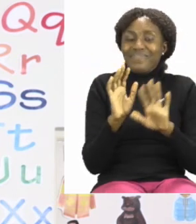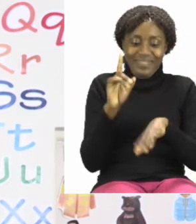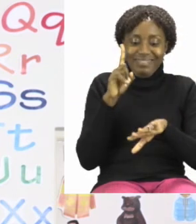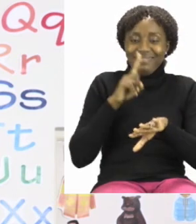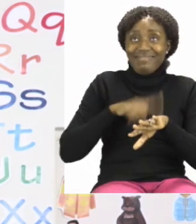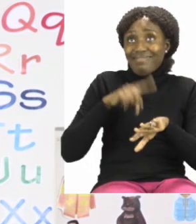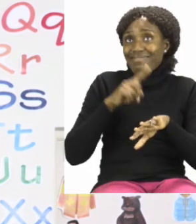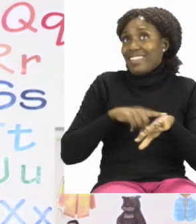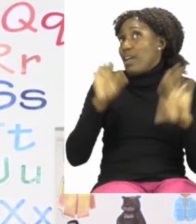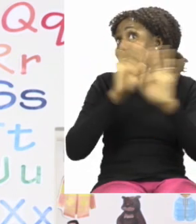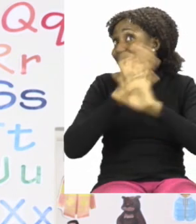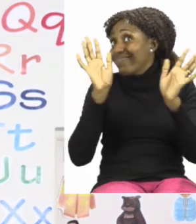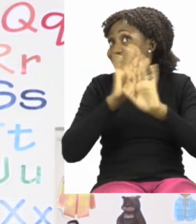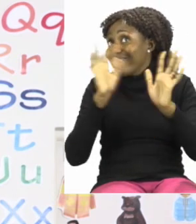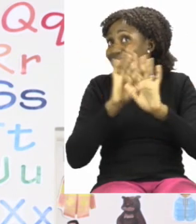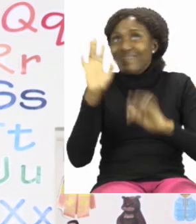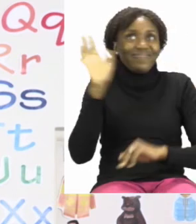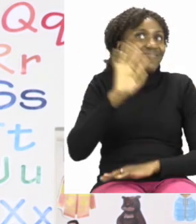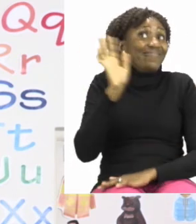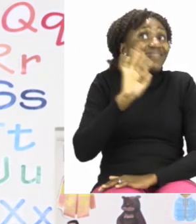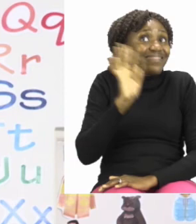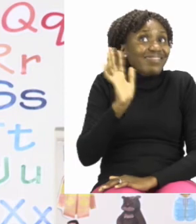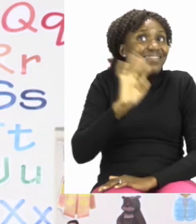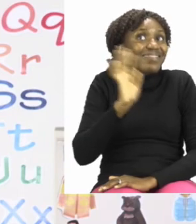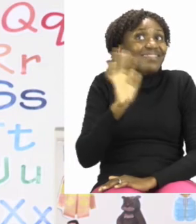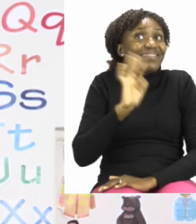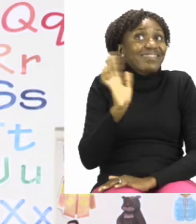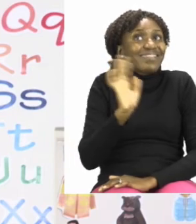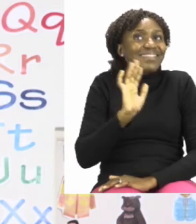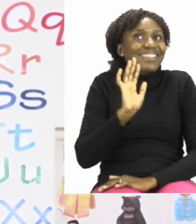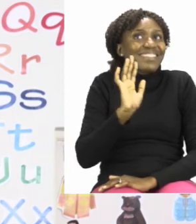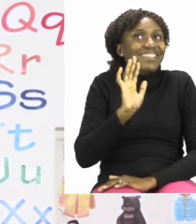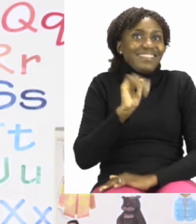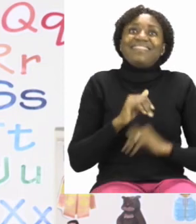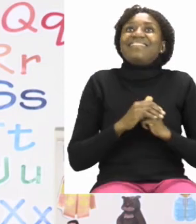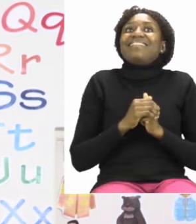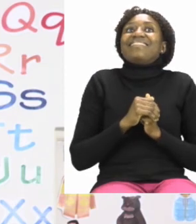goodbye. It's time to say goodbye.